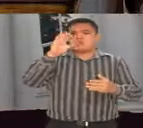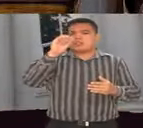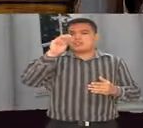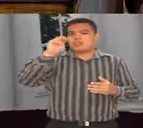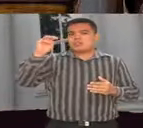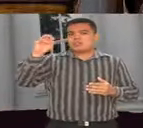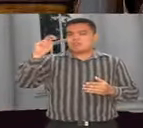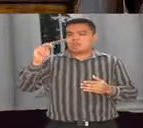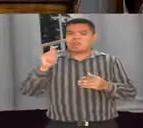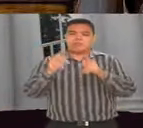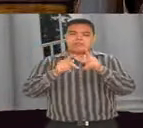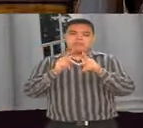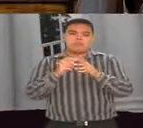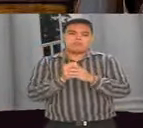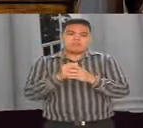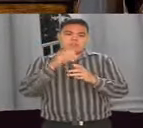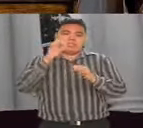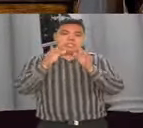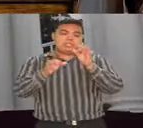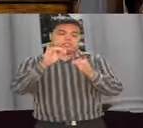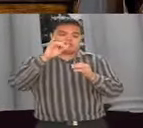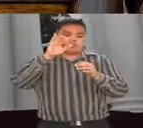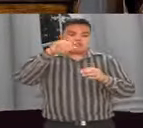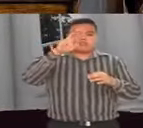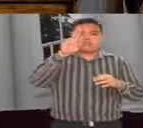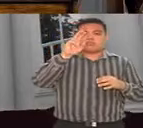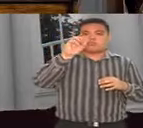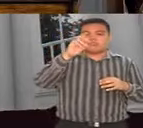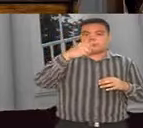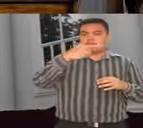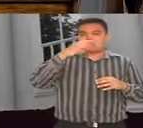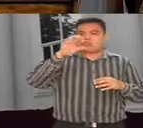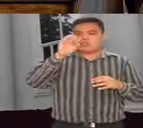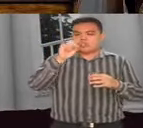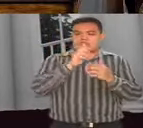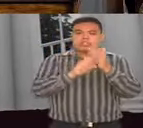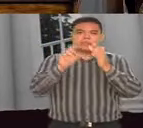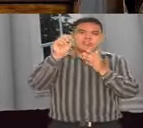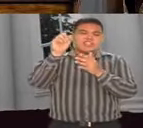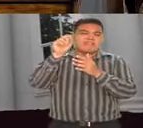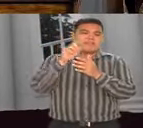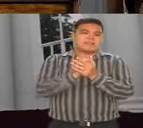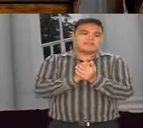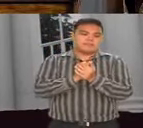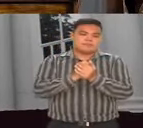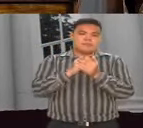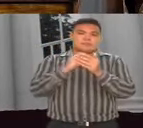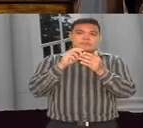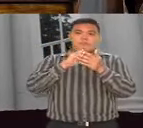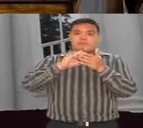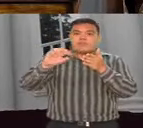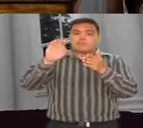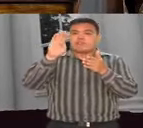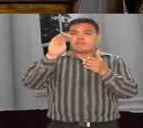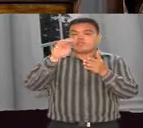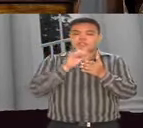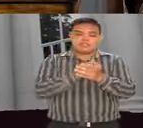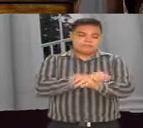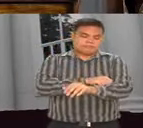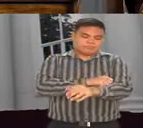people. Judges chapter number 11. Judges chapter number 11. And look at verse number